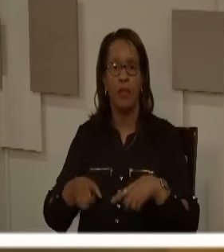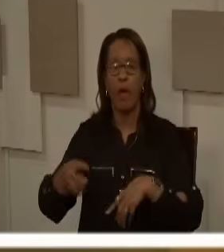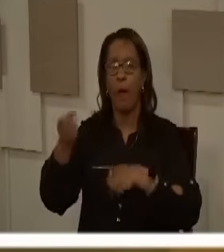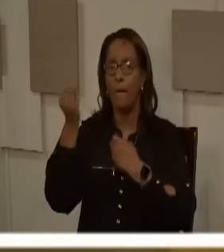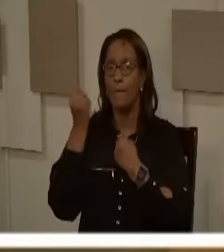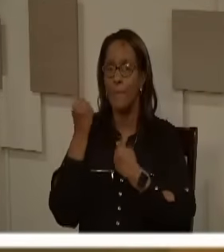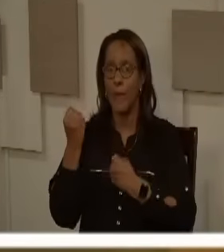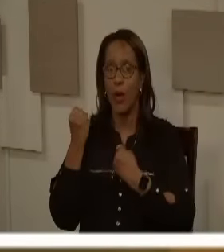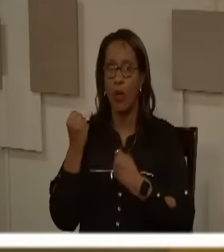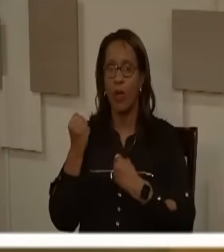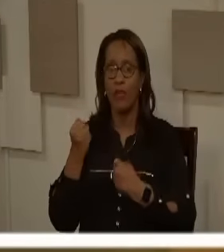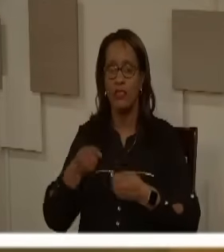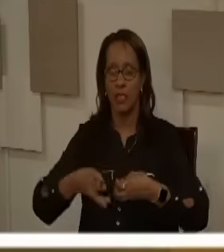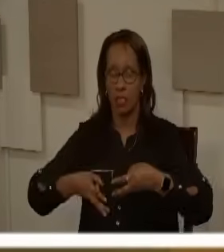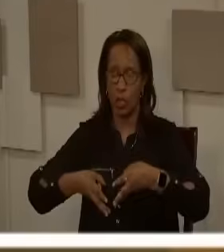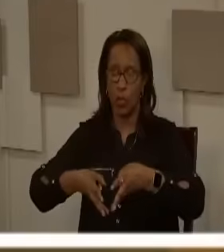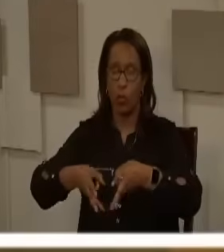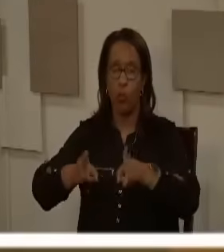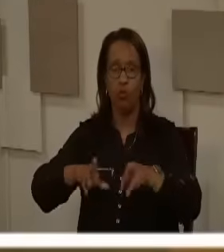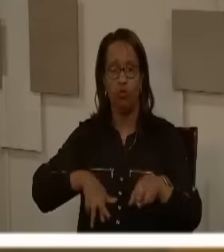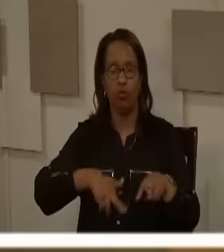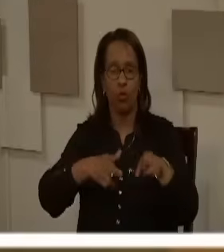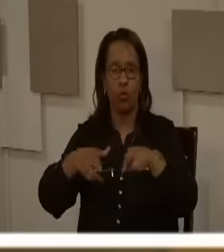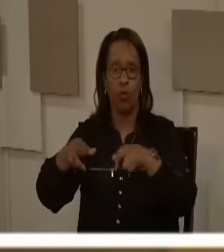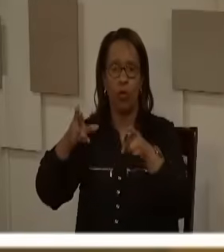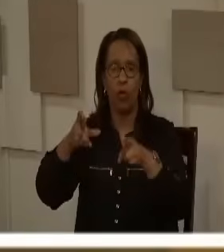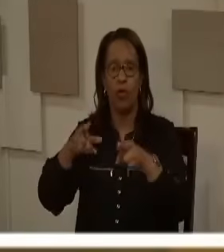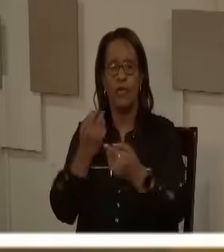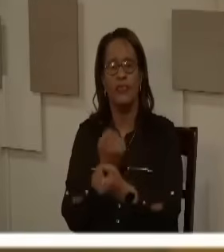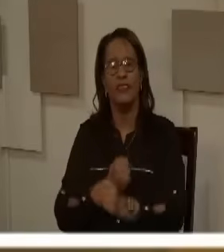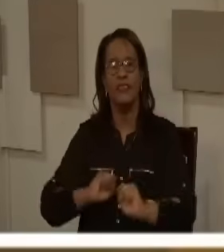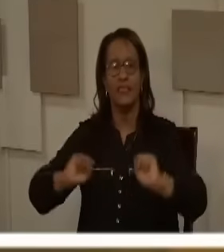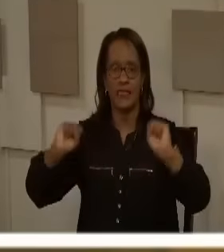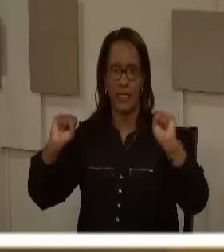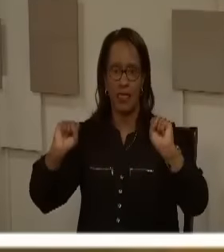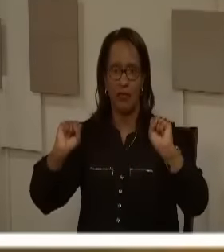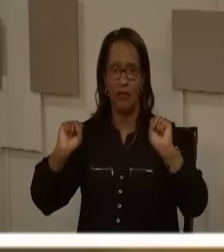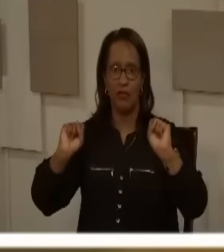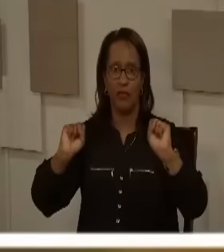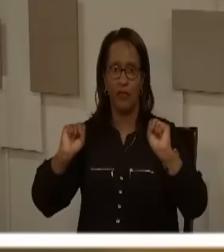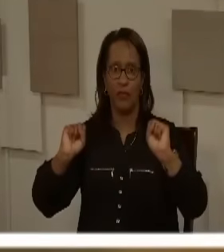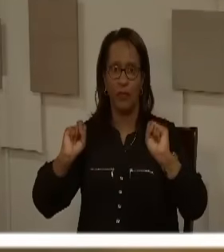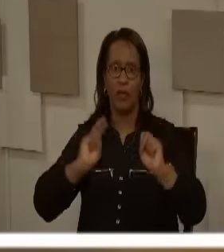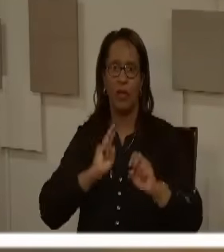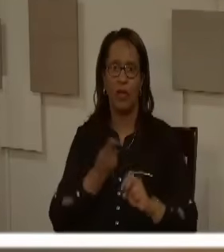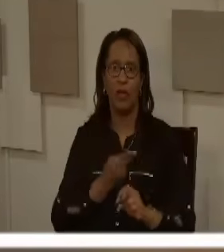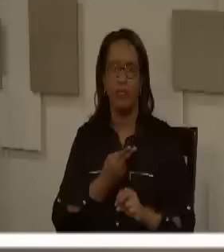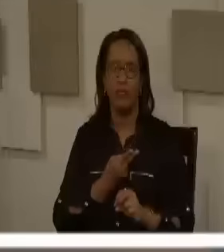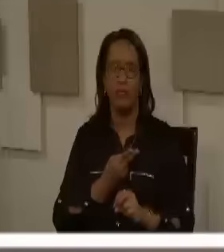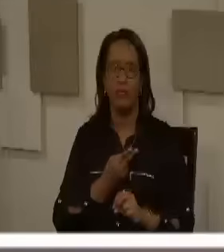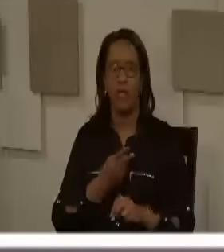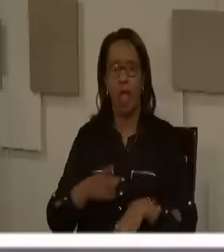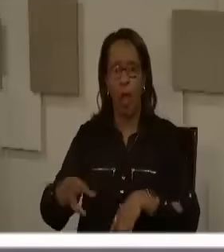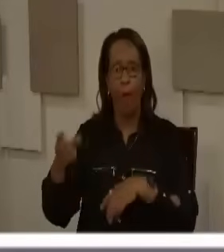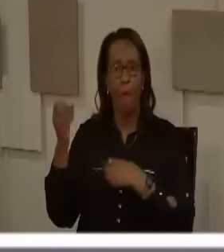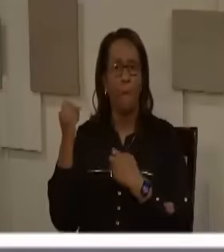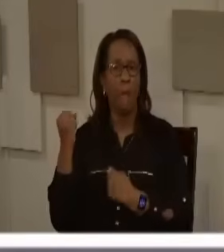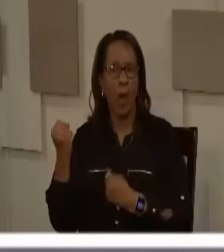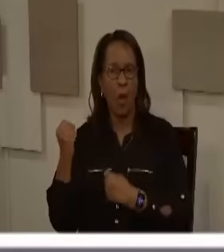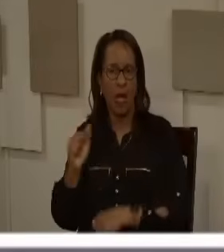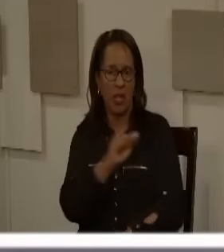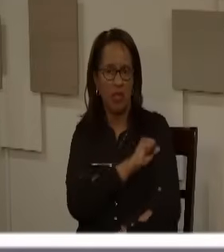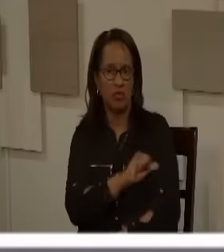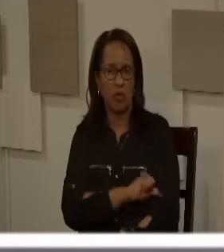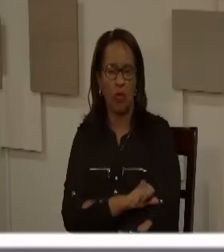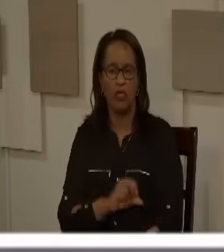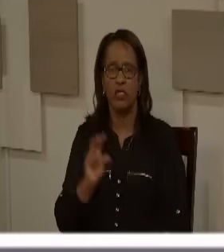salvation. Anytime we're reaching for power, we're walking away from salvation. The way to salvation is always